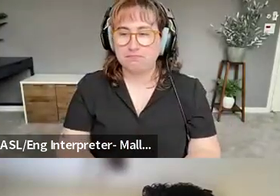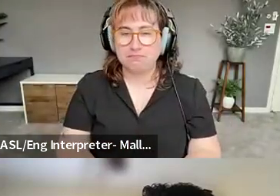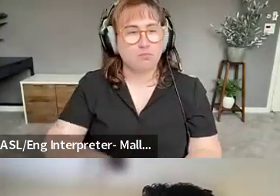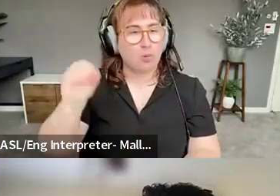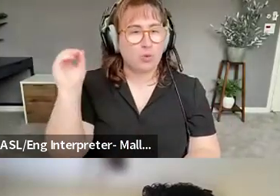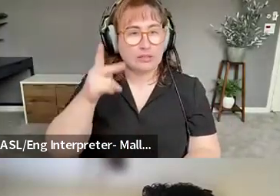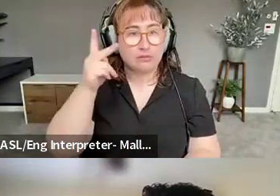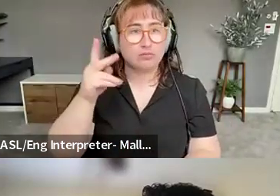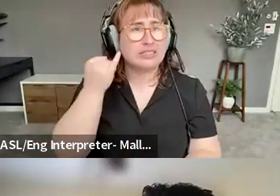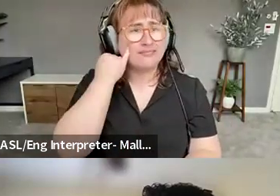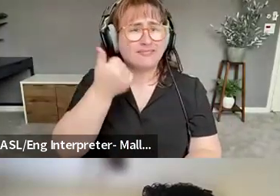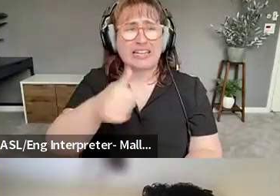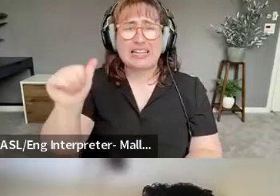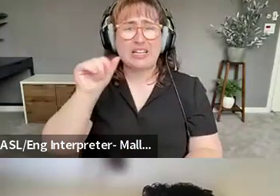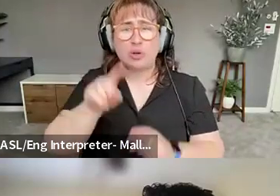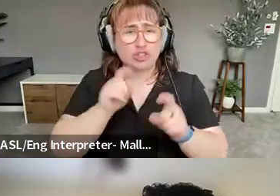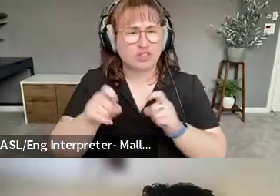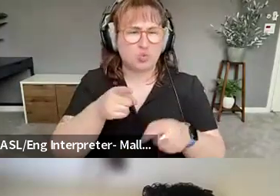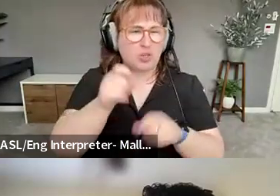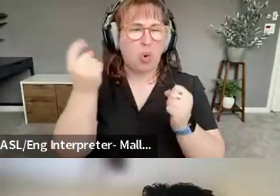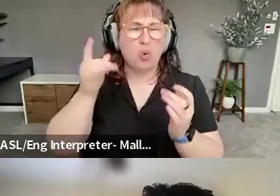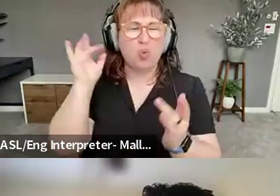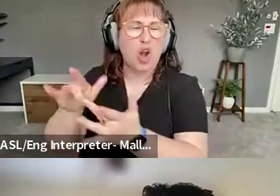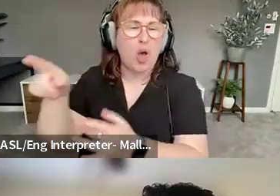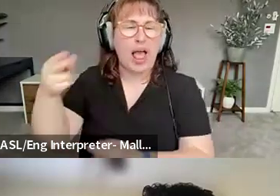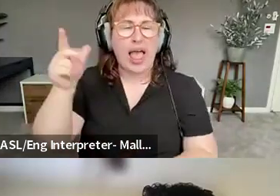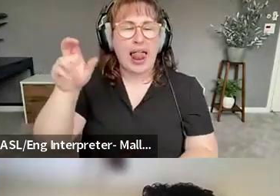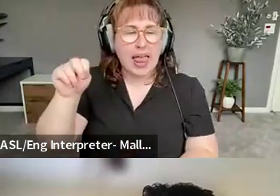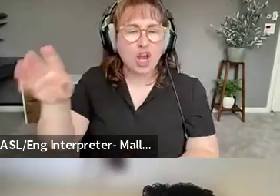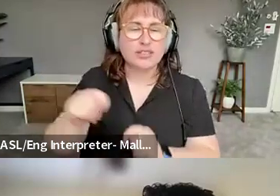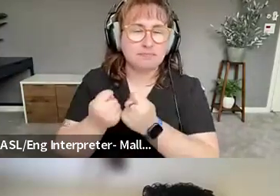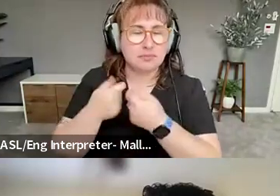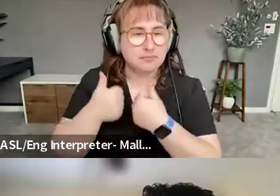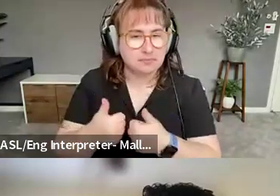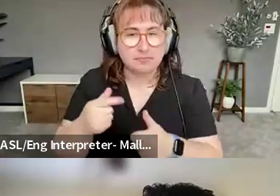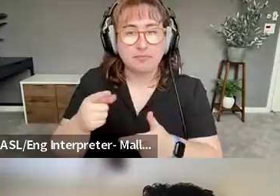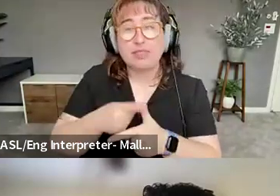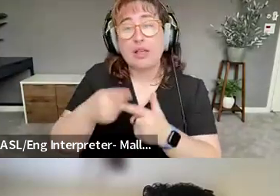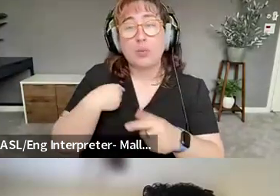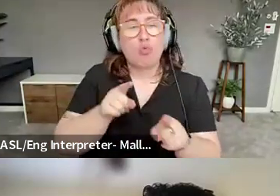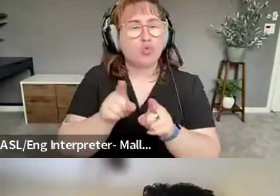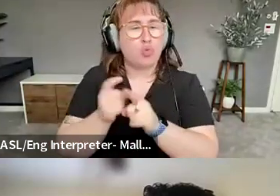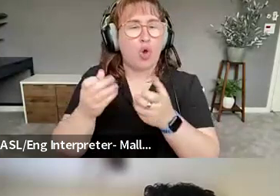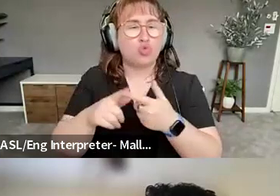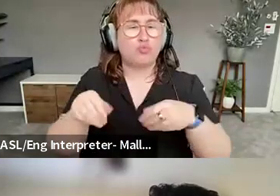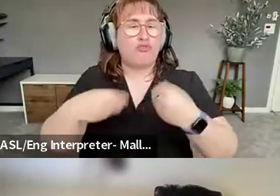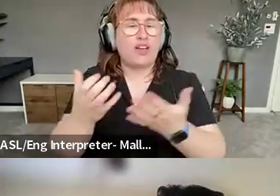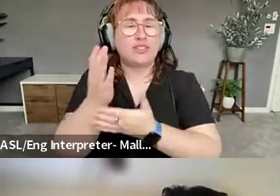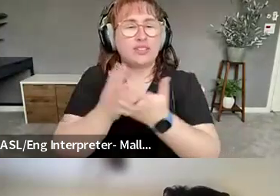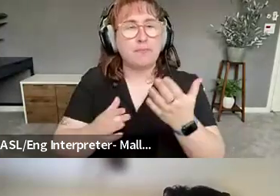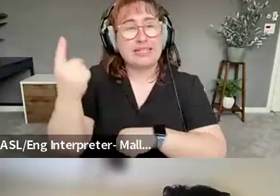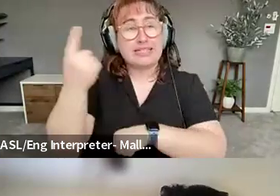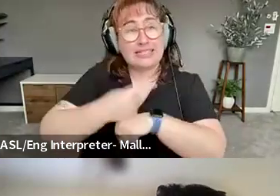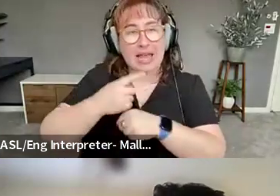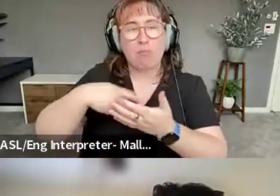Okay, so yeah, if you guys have any questions on that, you can always reach out to Helen and her team. And then we also wanted to give some day program